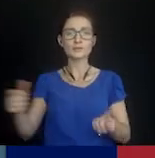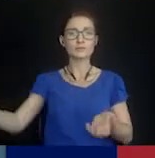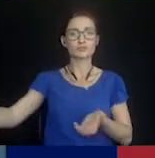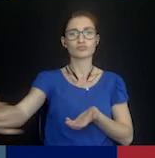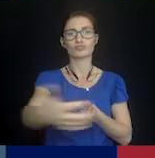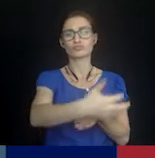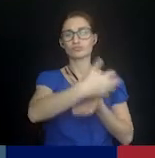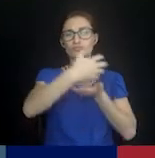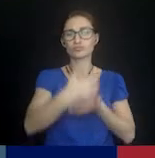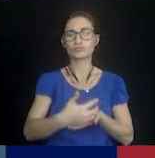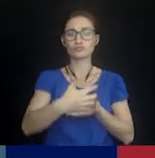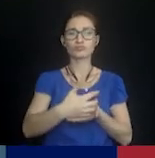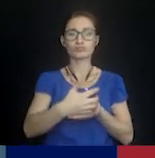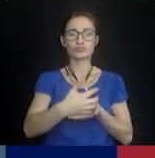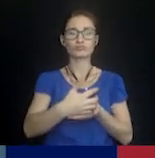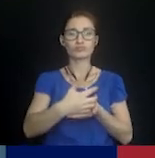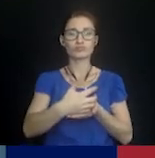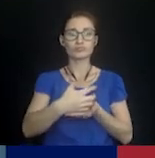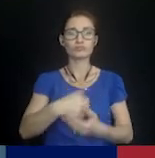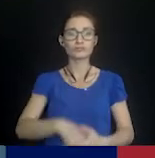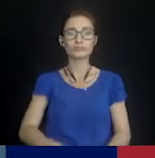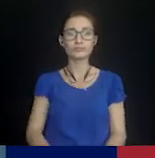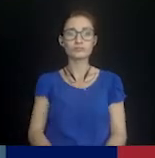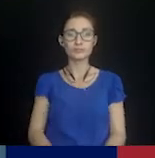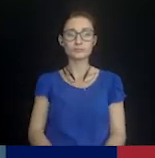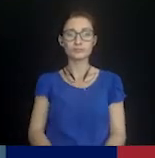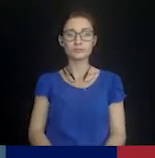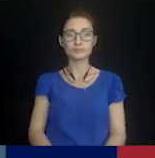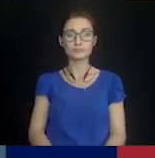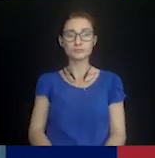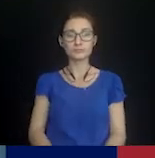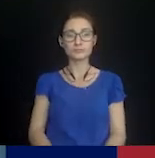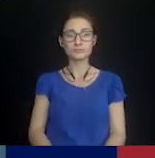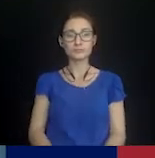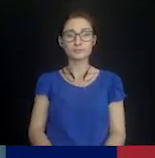to our questionnaire